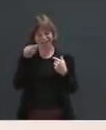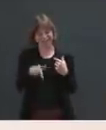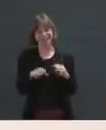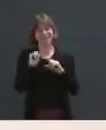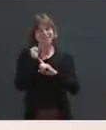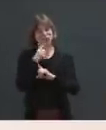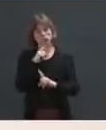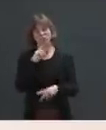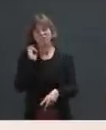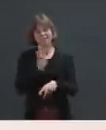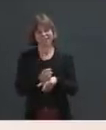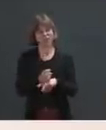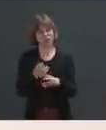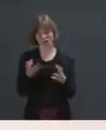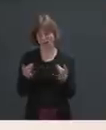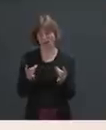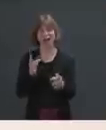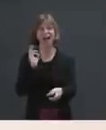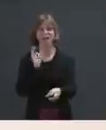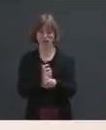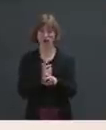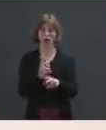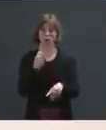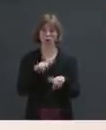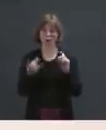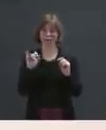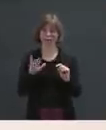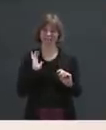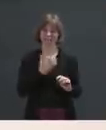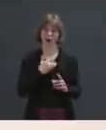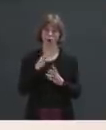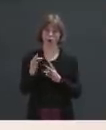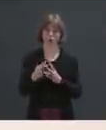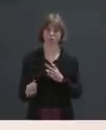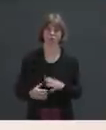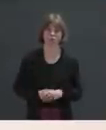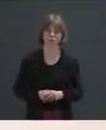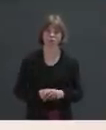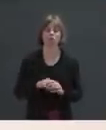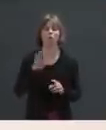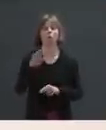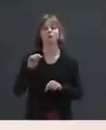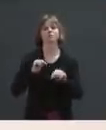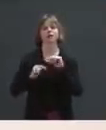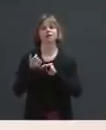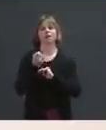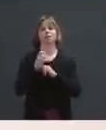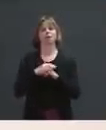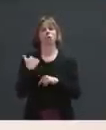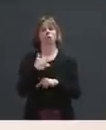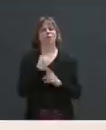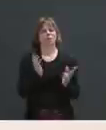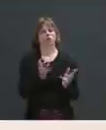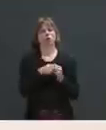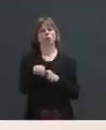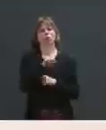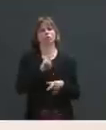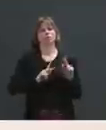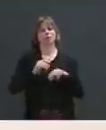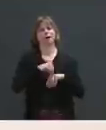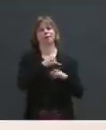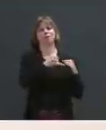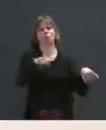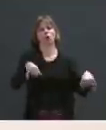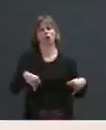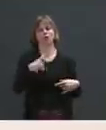a difficult choice. That's the choice we've made. So just one step back from that, we've been talking to people down at the border who say that right